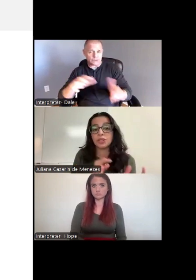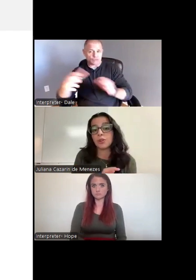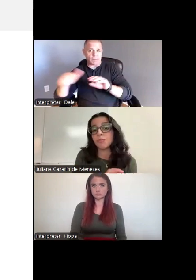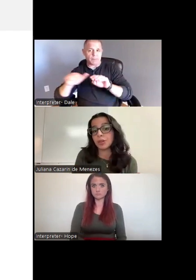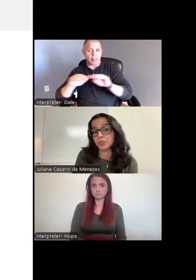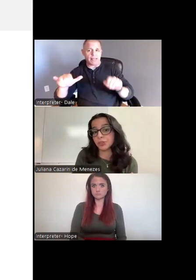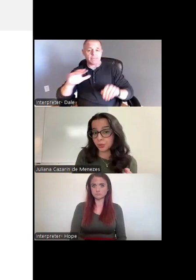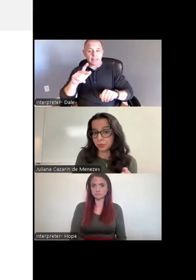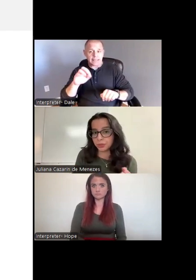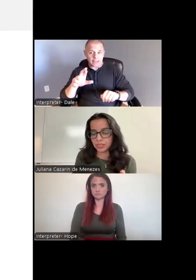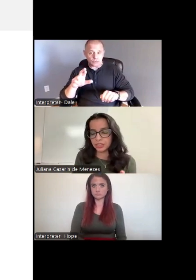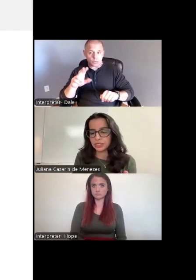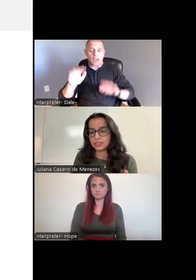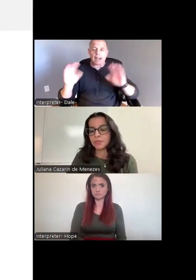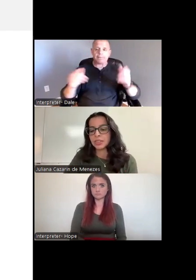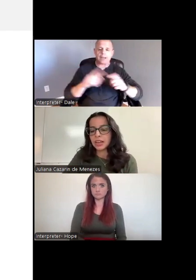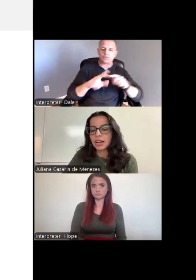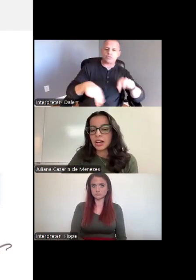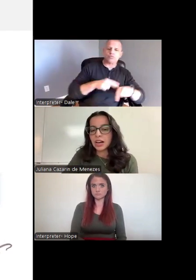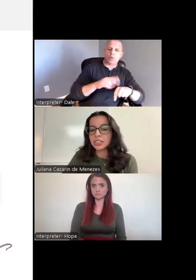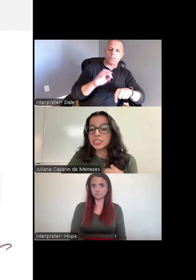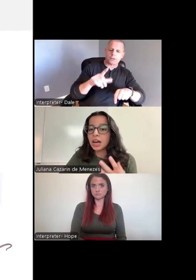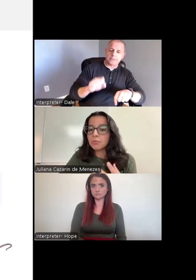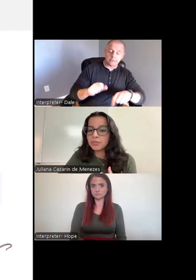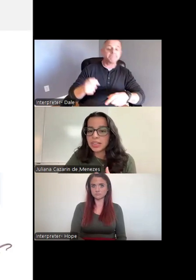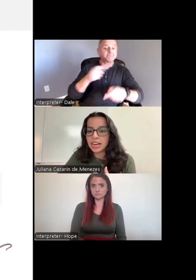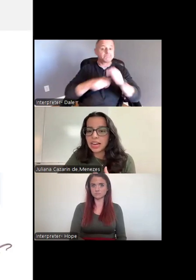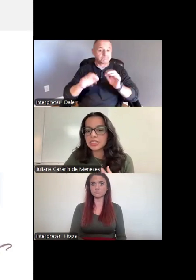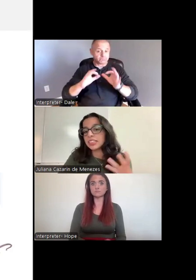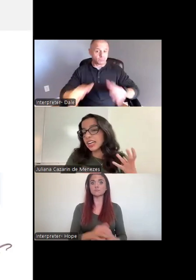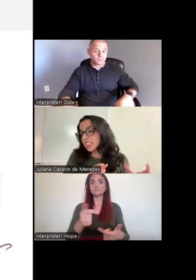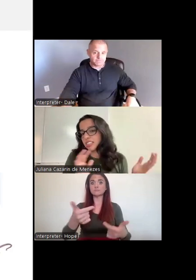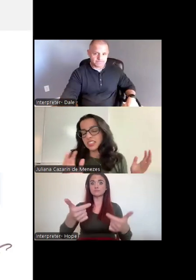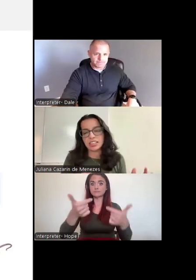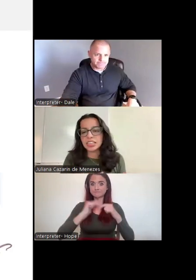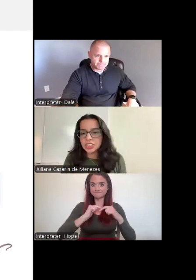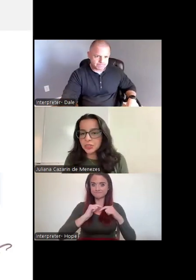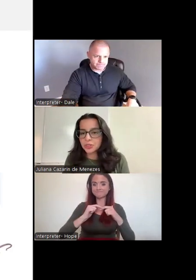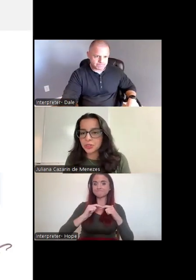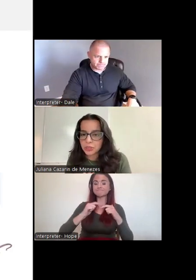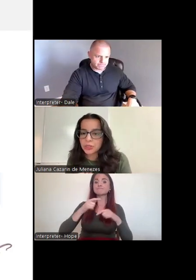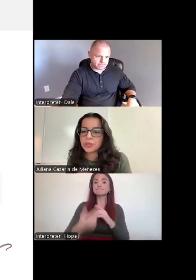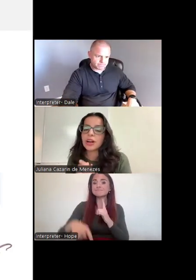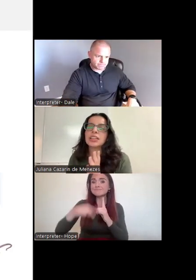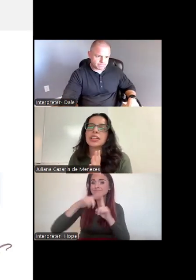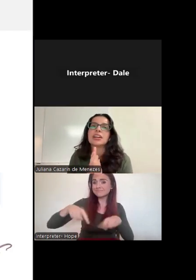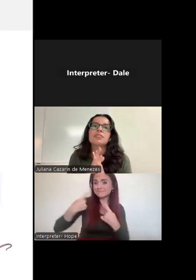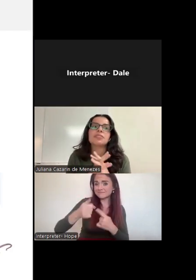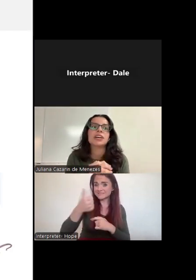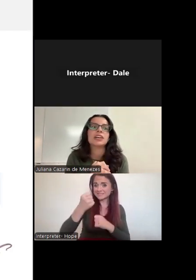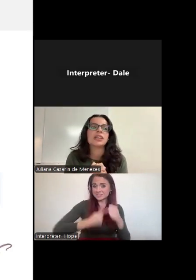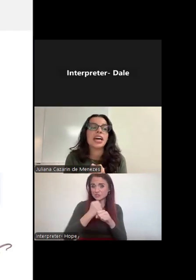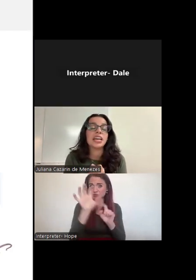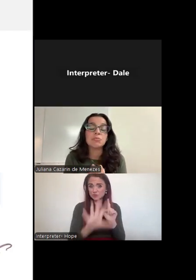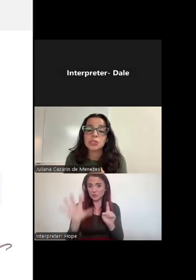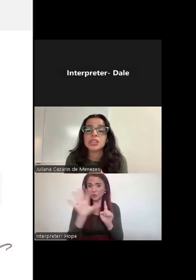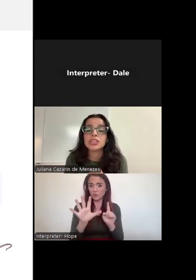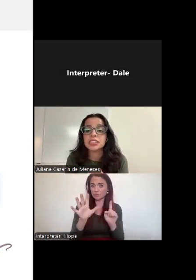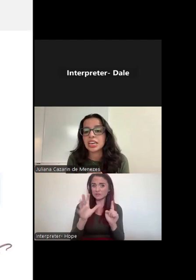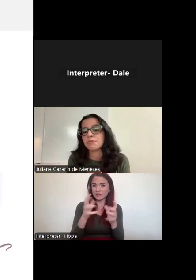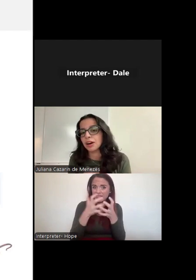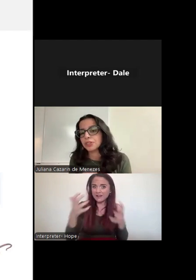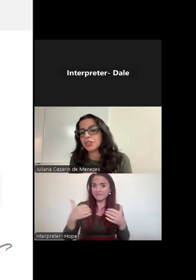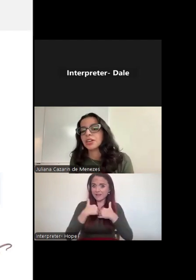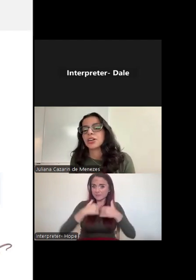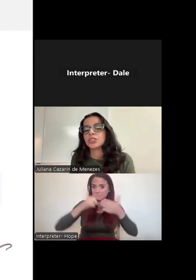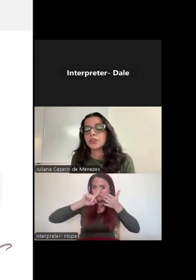cancers when compared to normal cells. On the top of that, in the last 10 years or so, a lot of animal